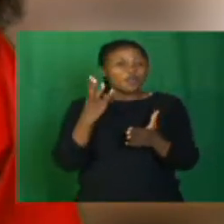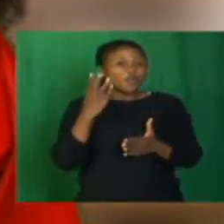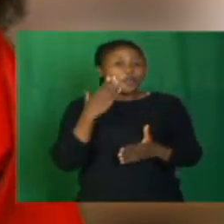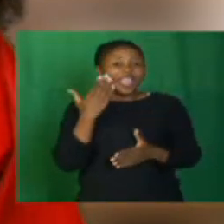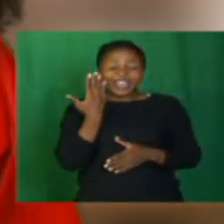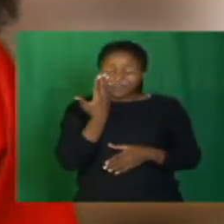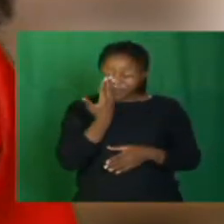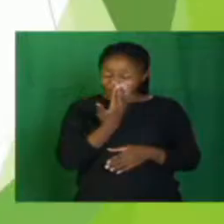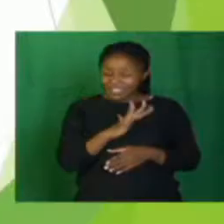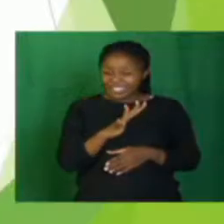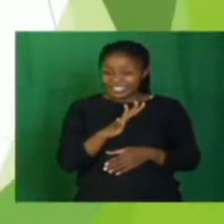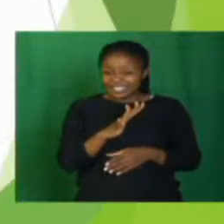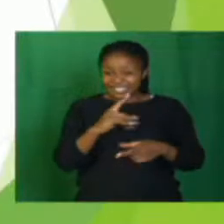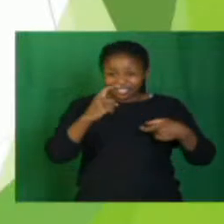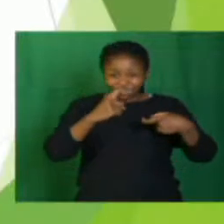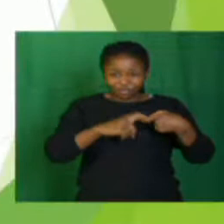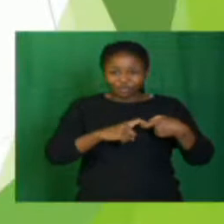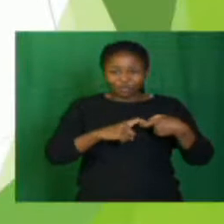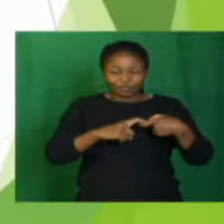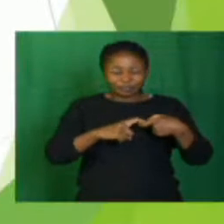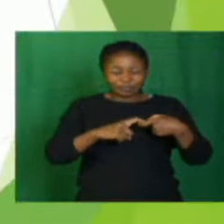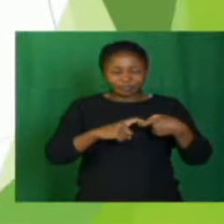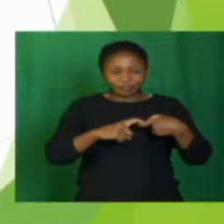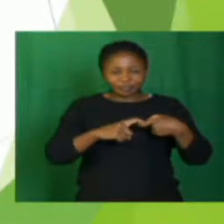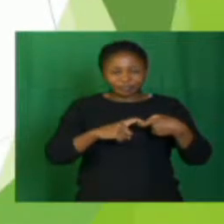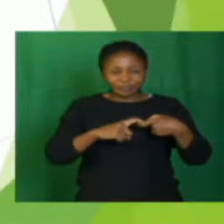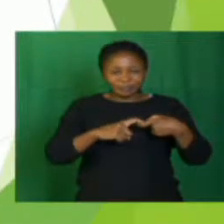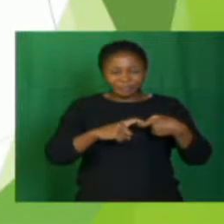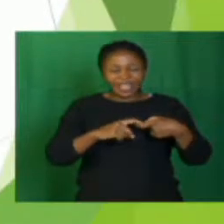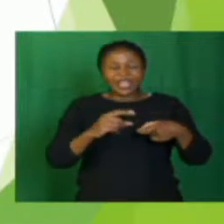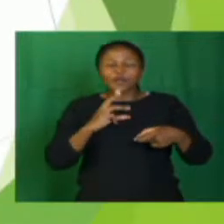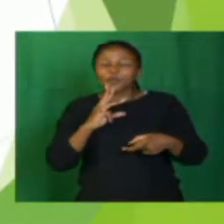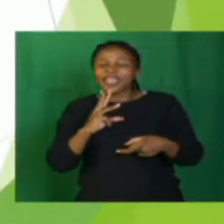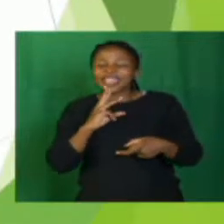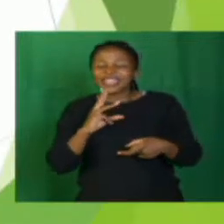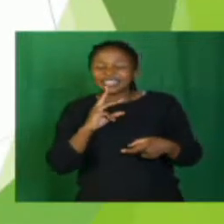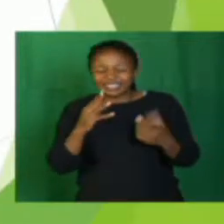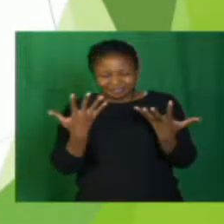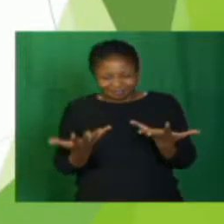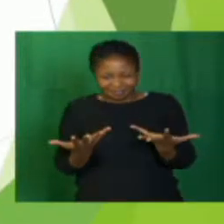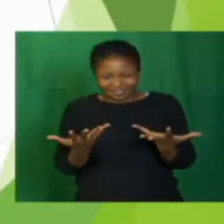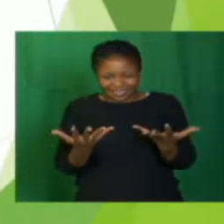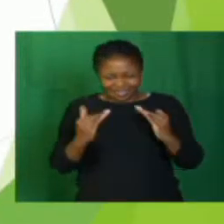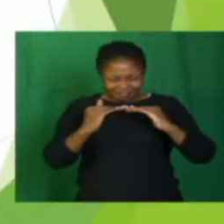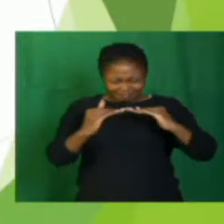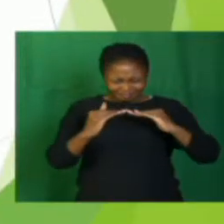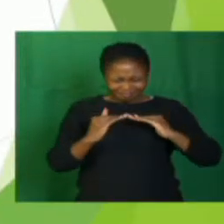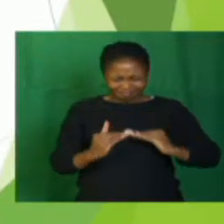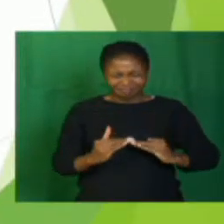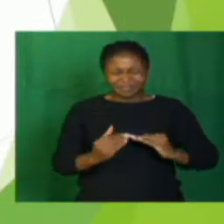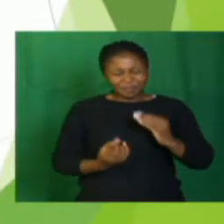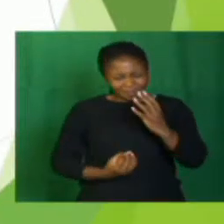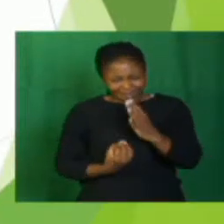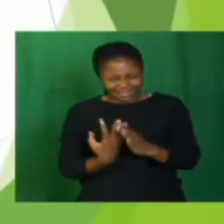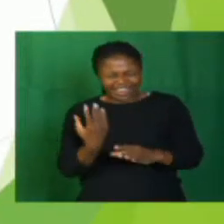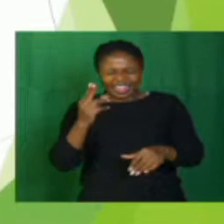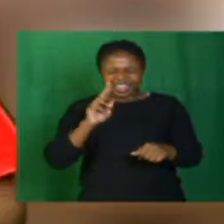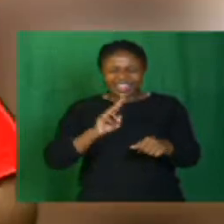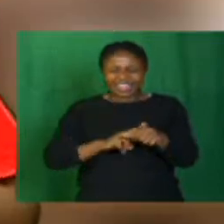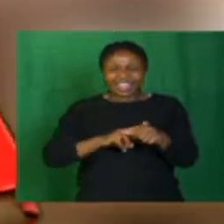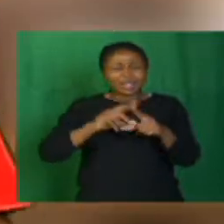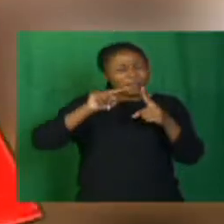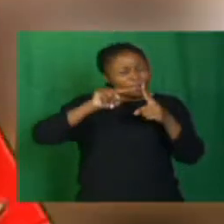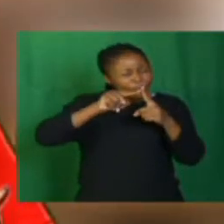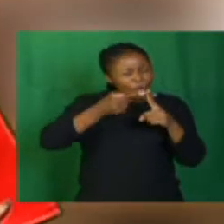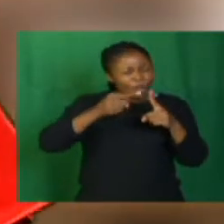the section for points against. Even there, it's up to you how much content you plant for